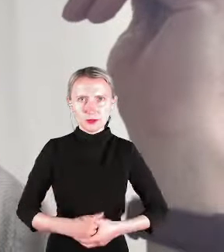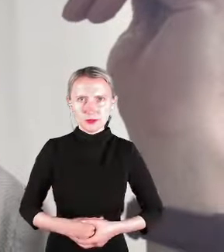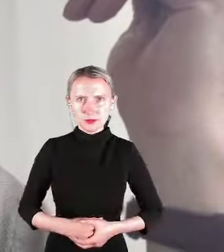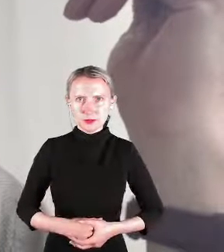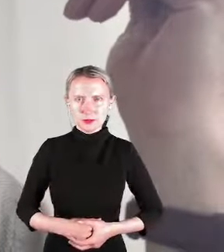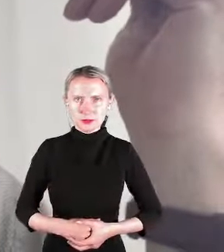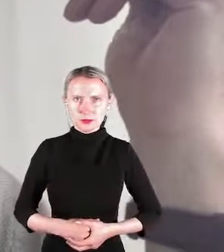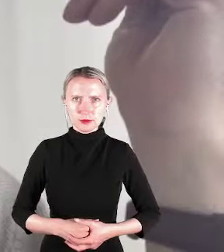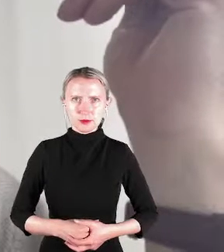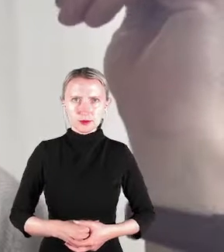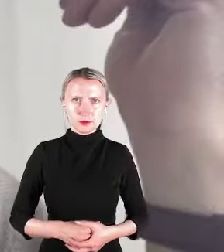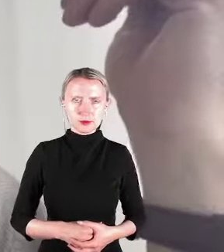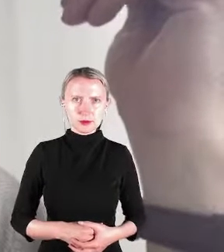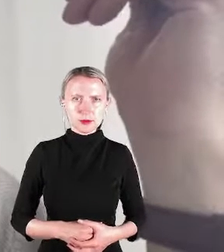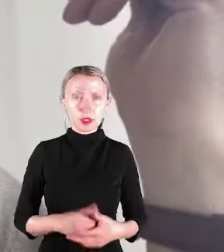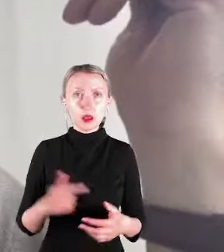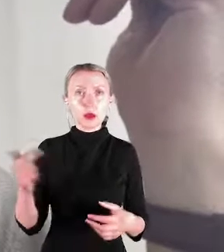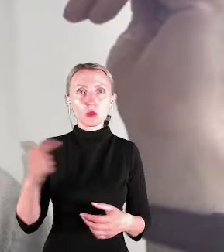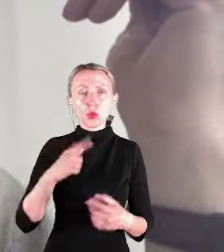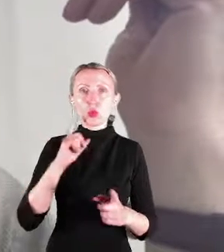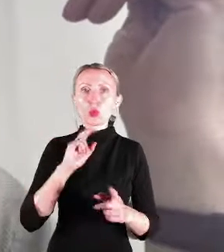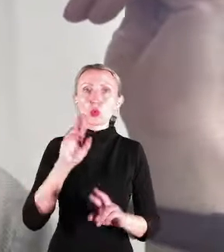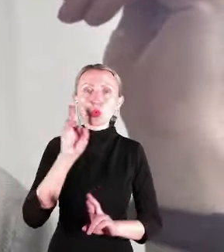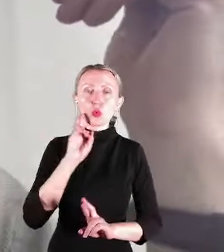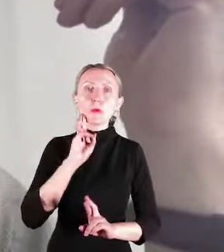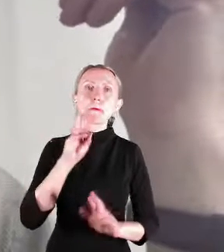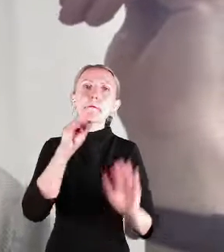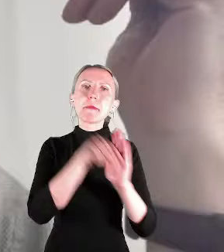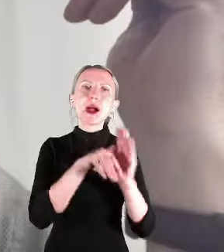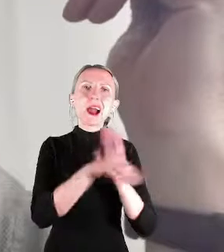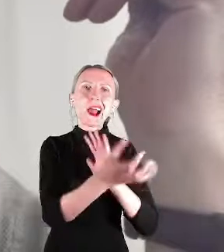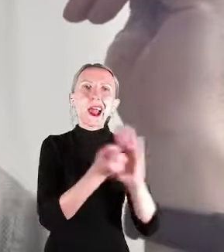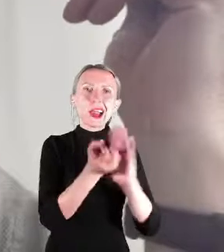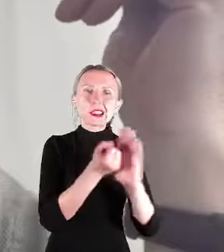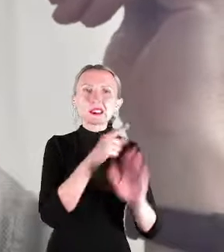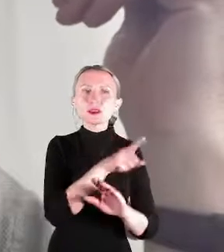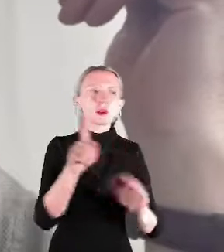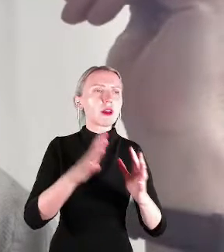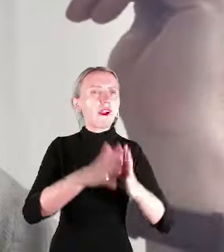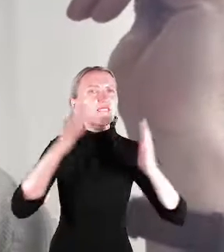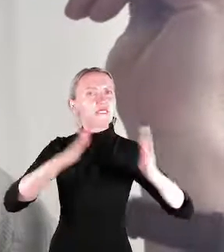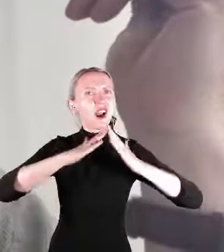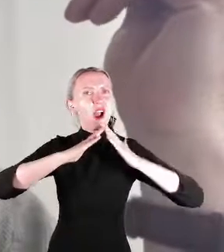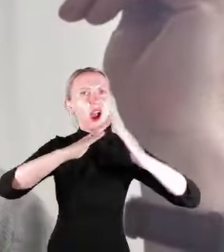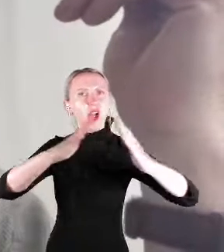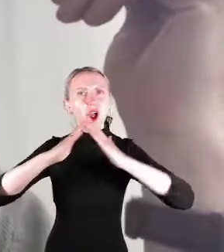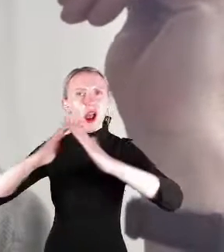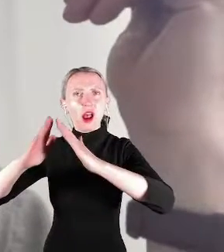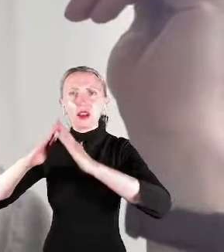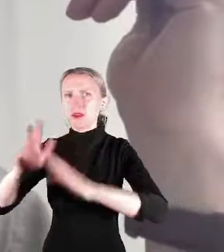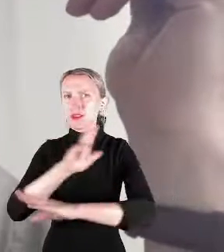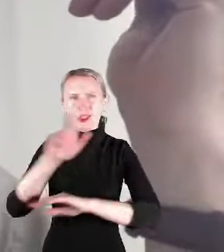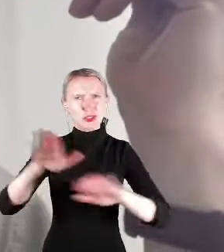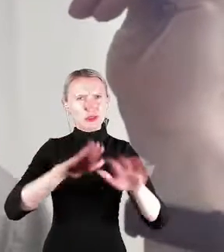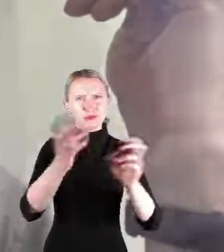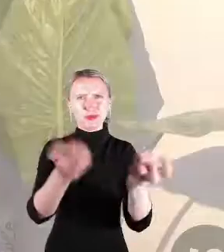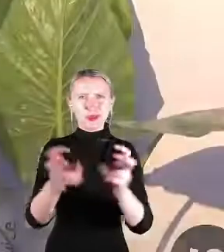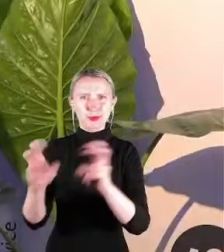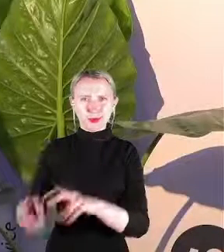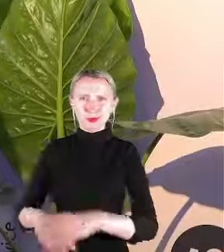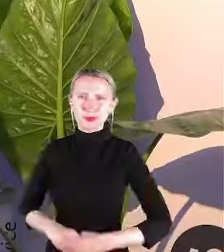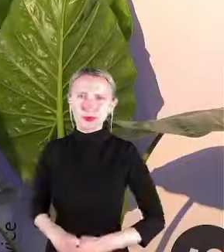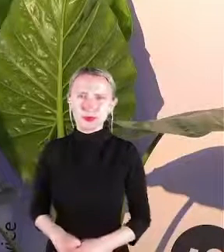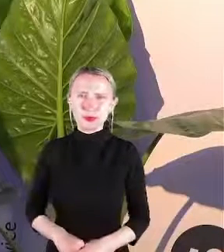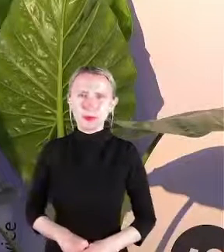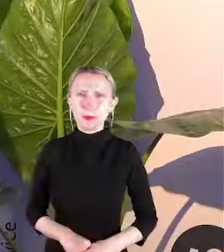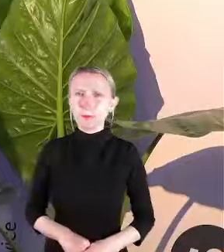warehouses everywhere. So you have them in Poland also, I'm sure. I assume